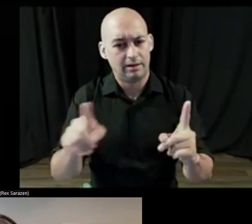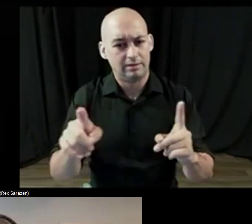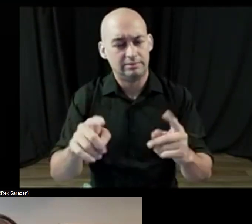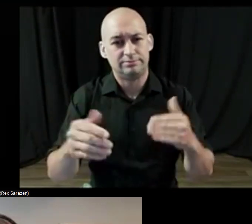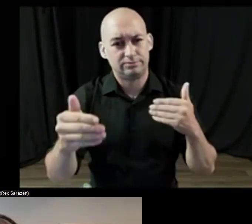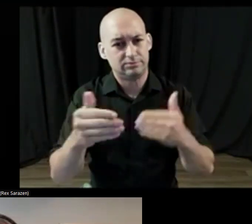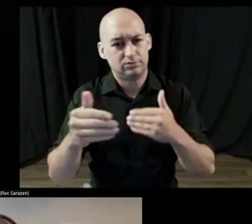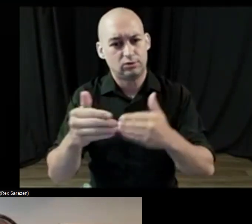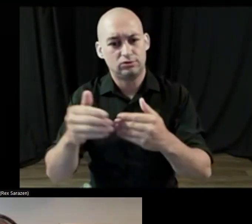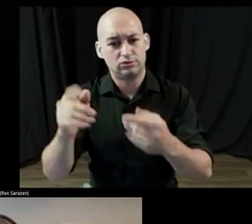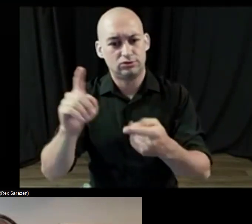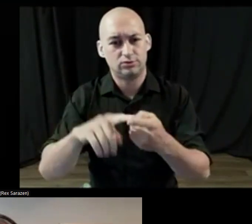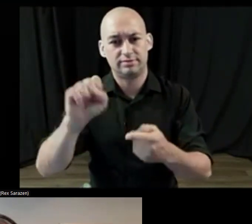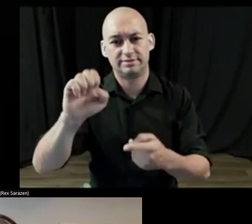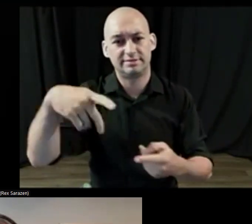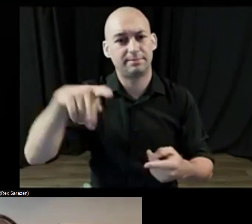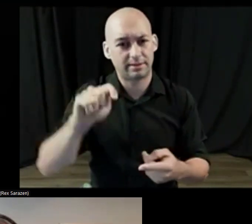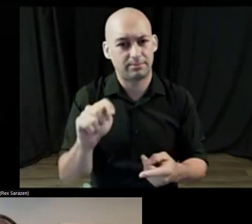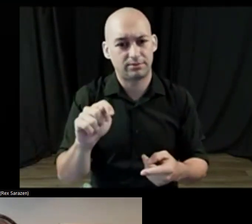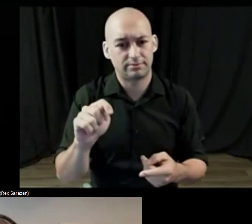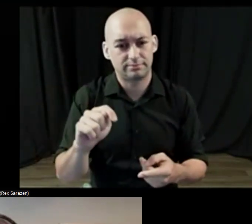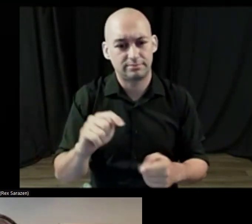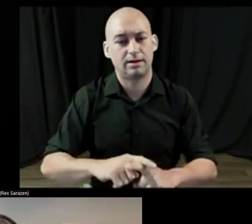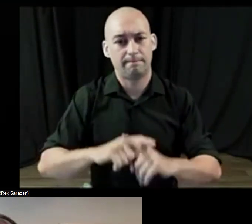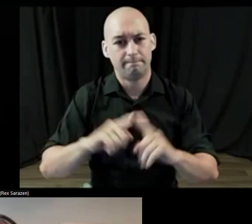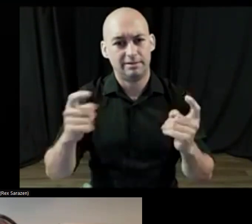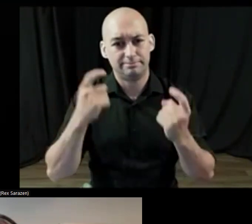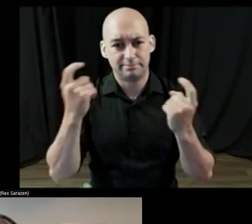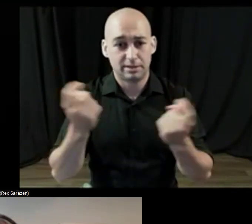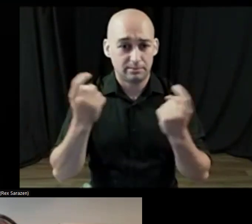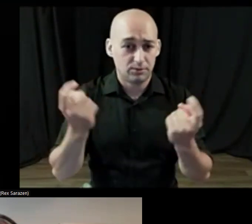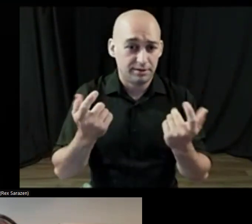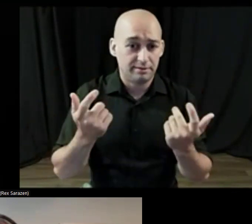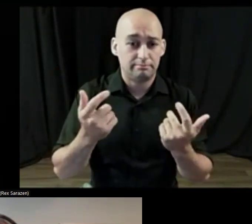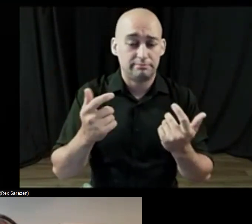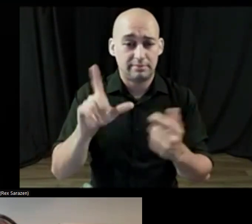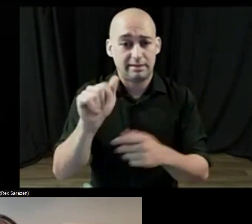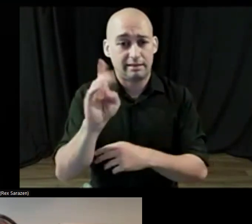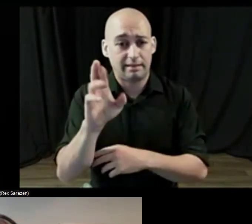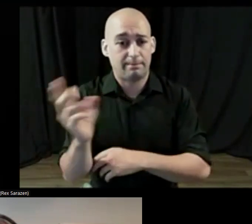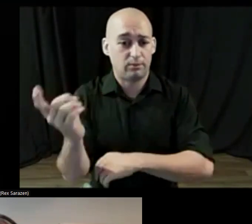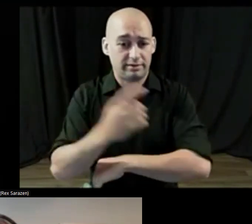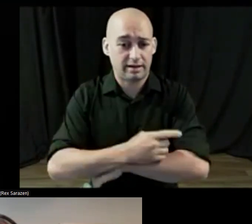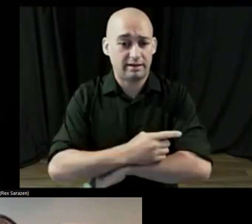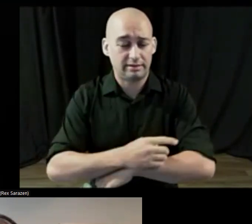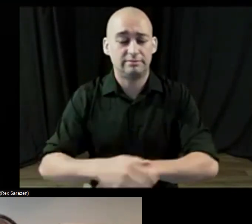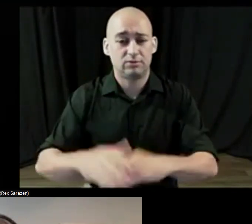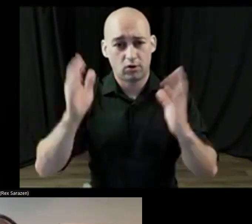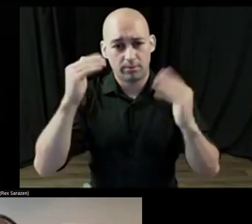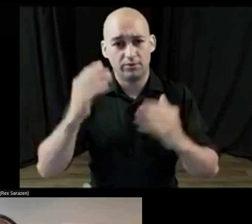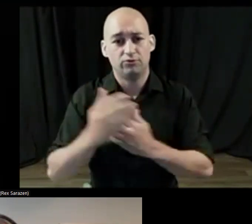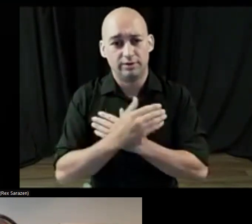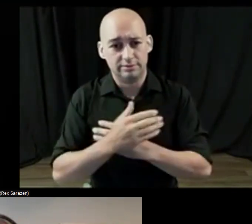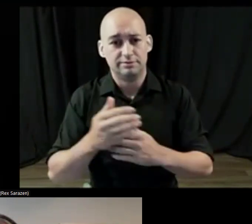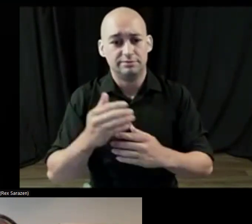doorstep of September. However you celebrate Labor Day, may it be safe, may it be restful. So just wanted to